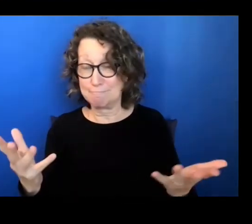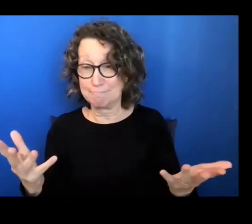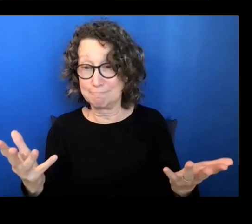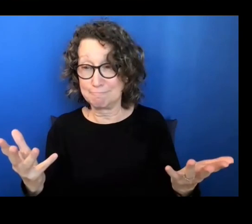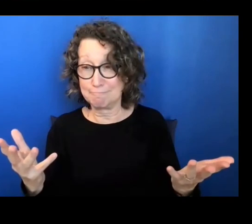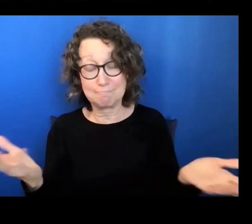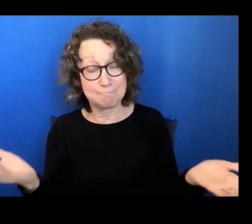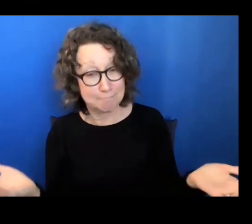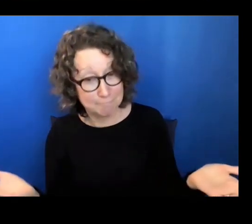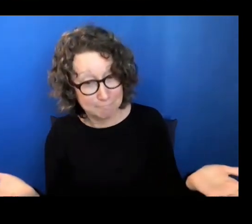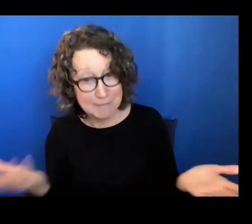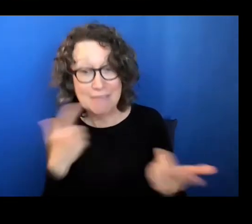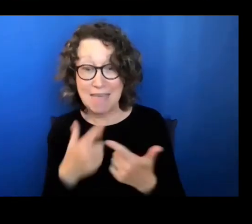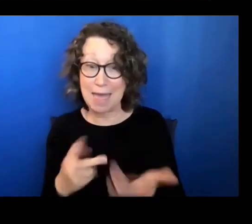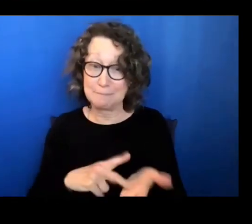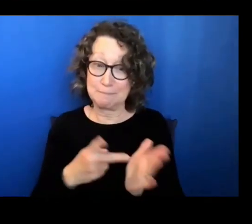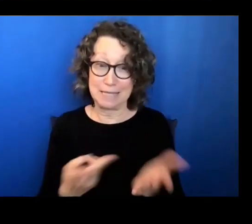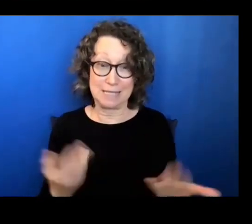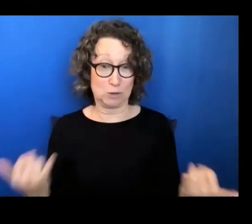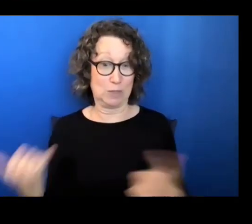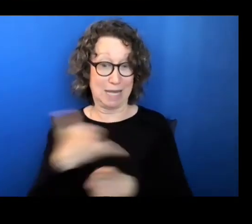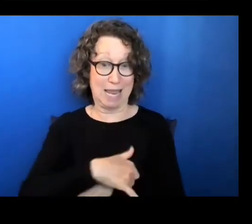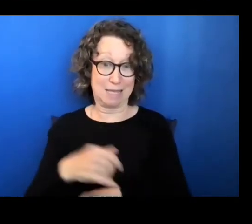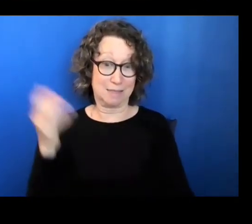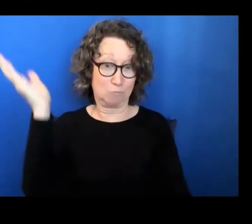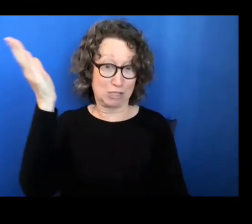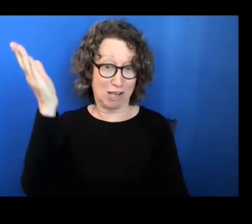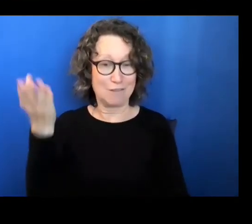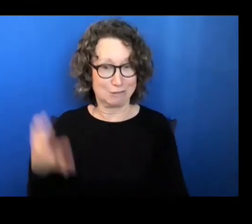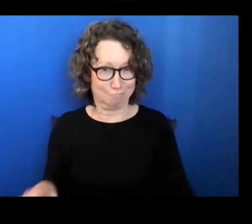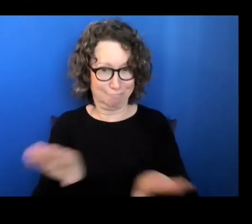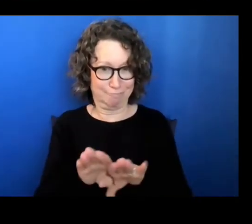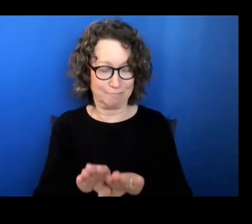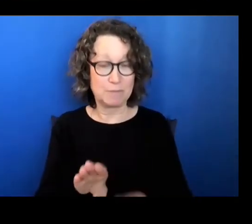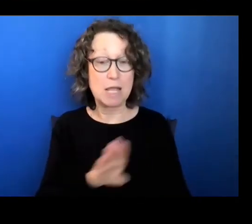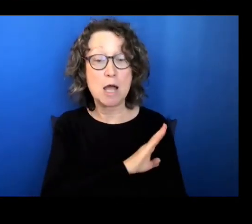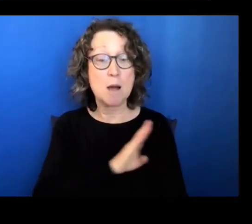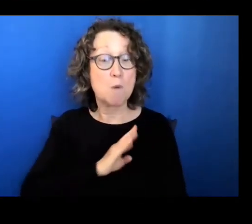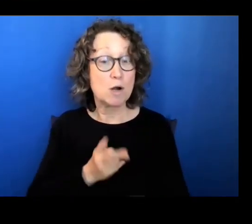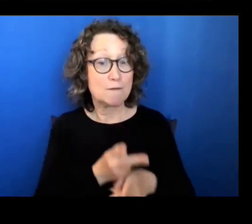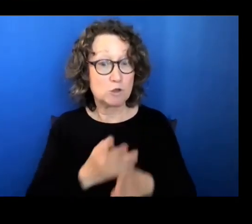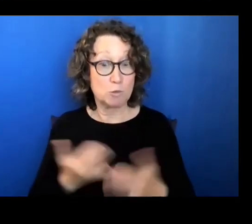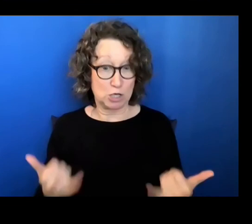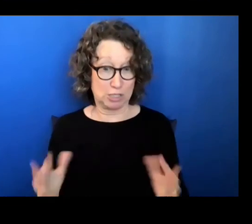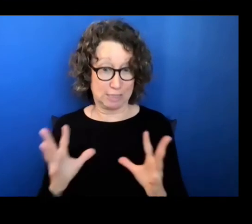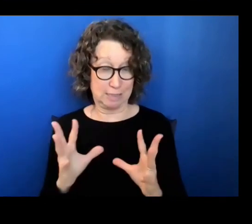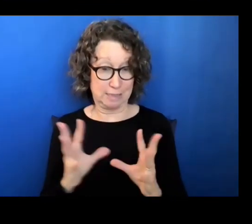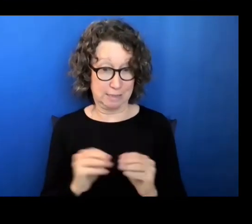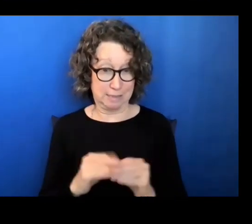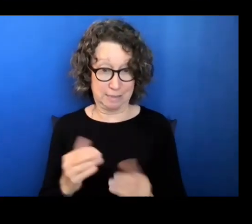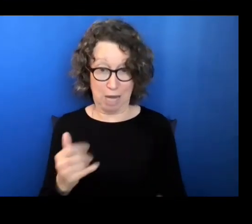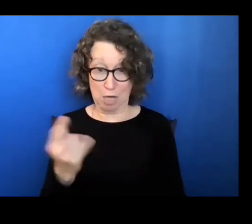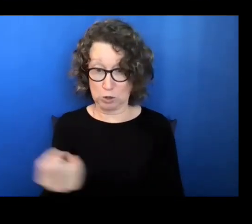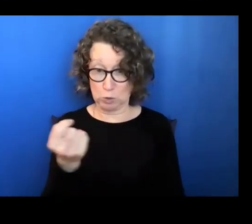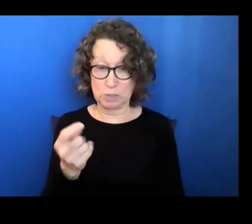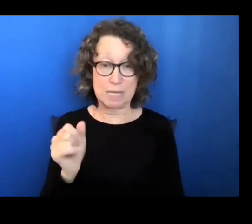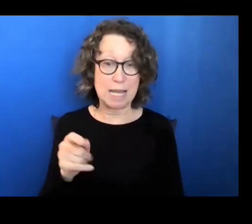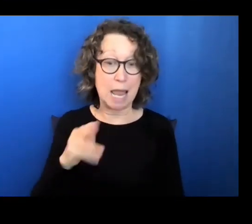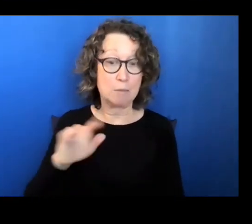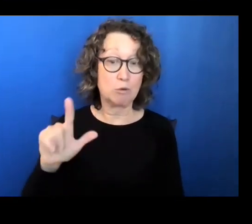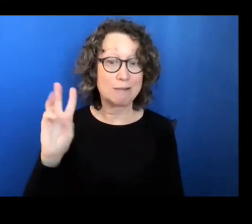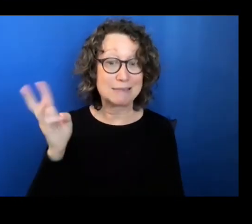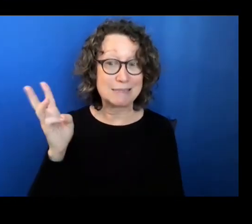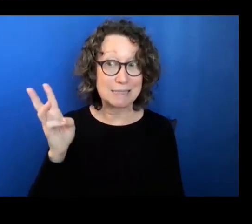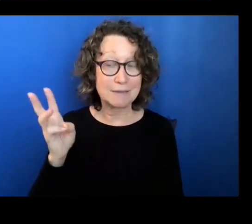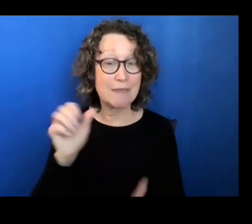which concludes today's press conference. The Board of Supervisors is in session again this coming Tuesday, April 6th.